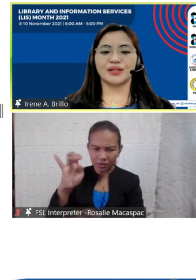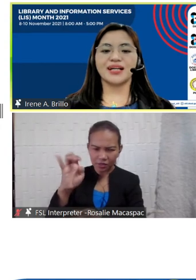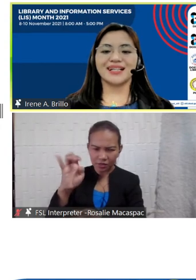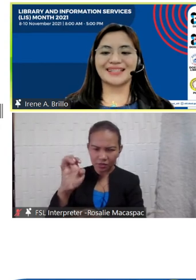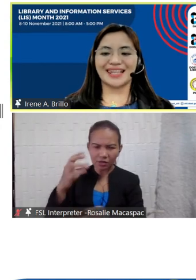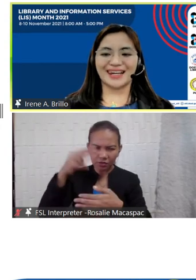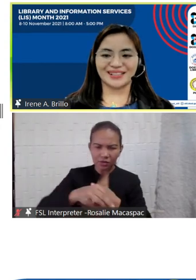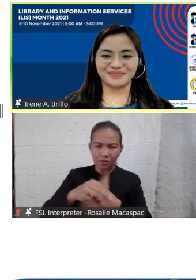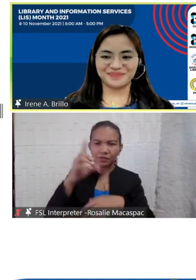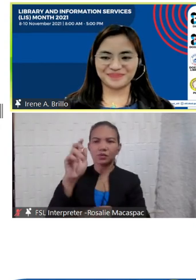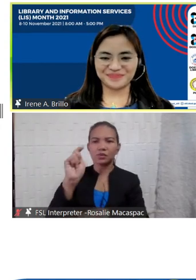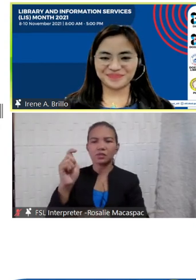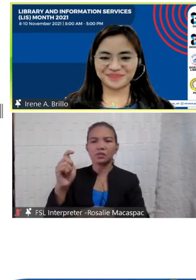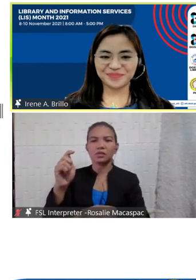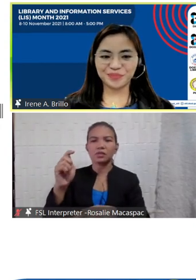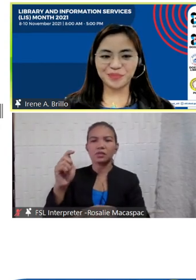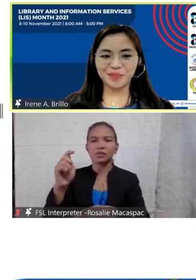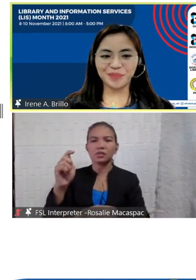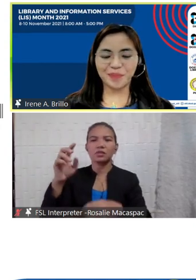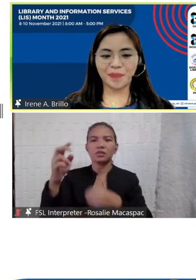Number 10.